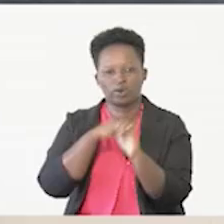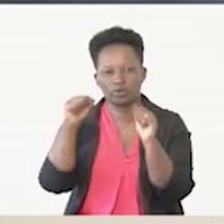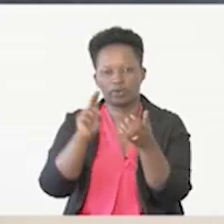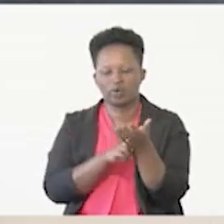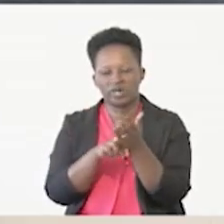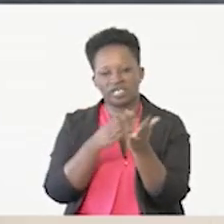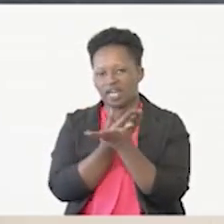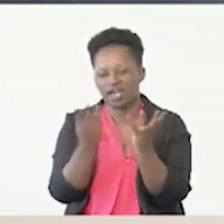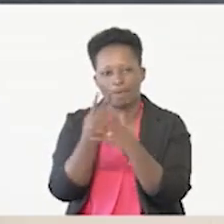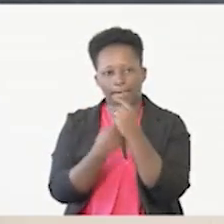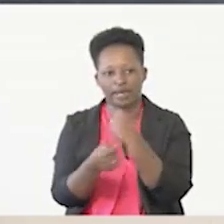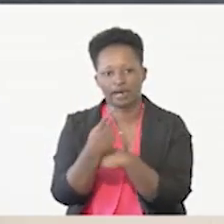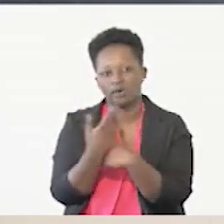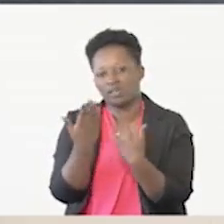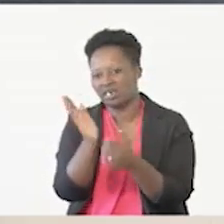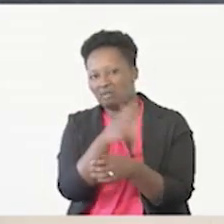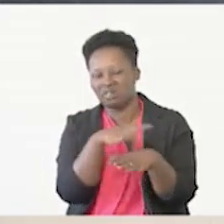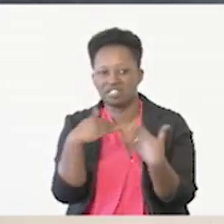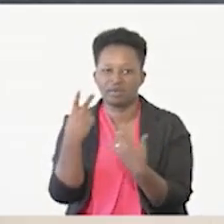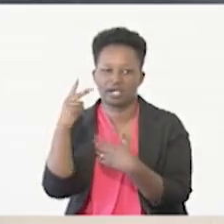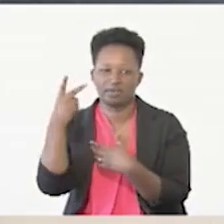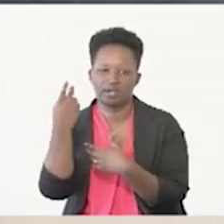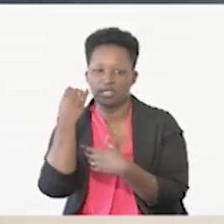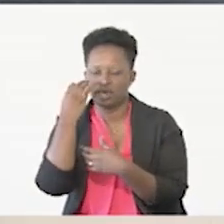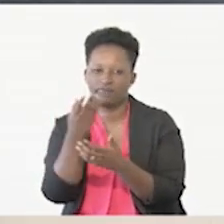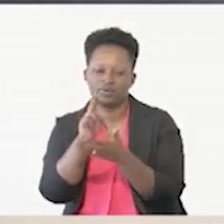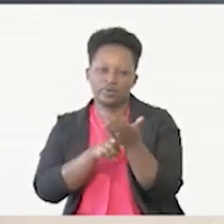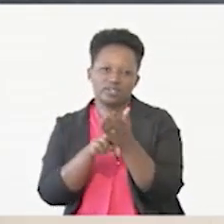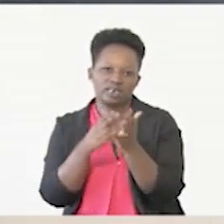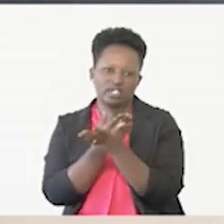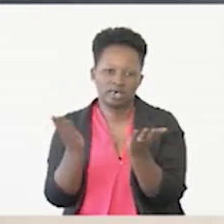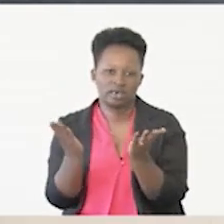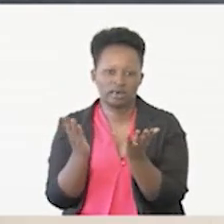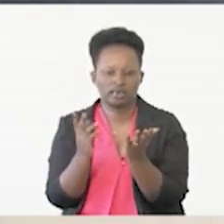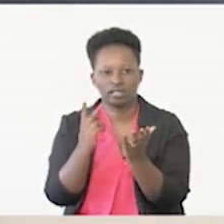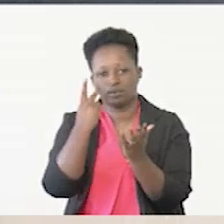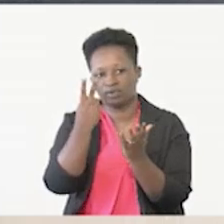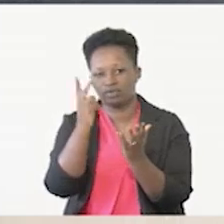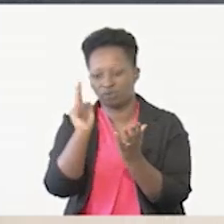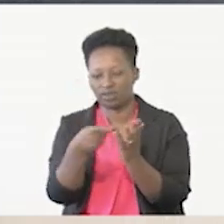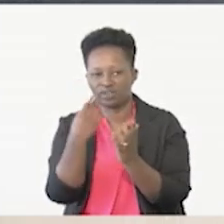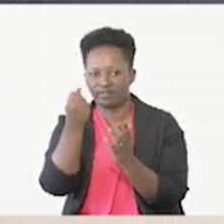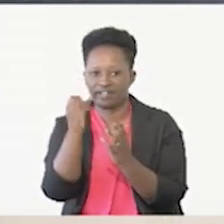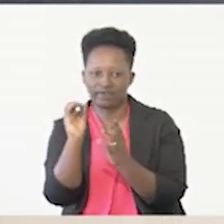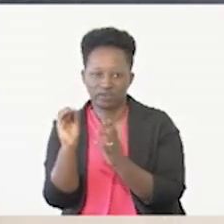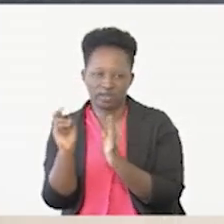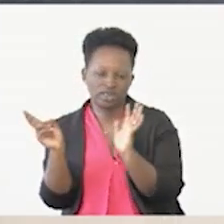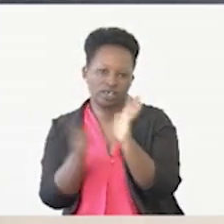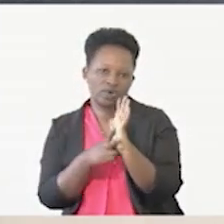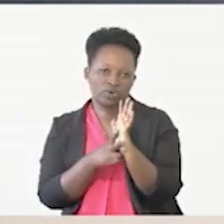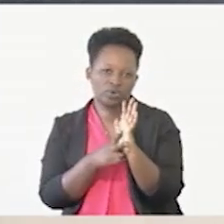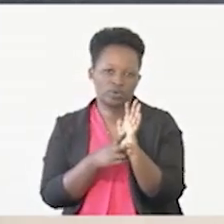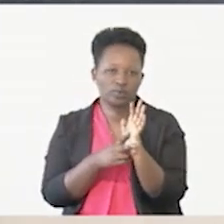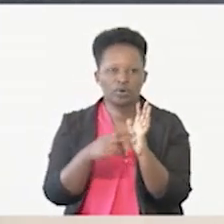here, either this or this. So if we use any pair here, price being 2,500, equaling to